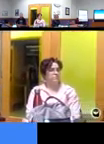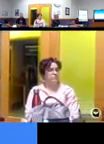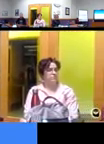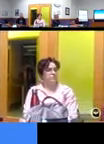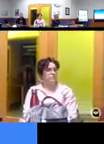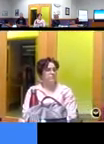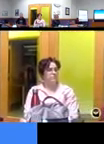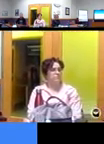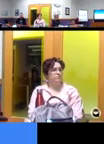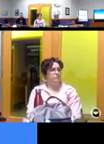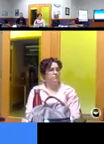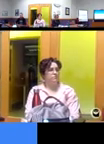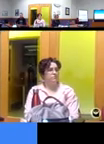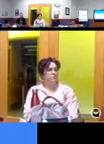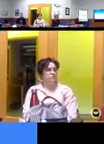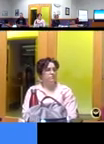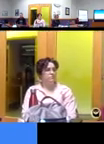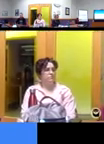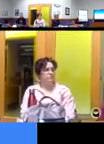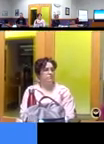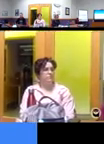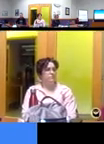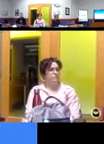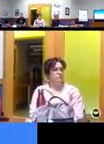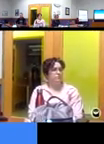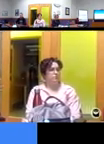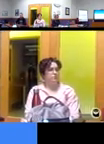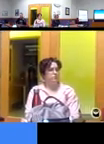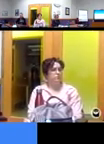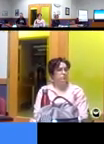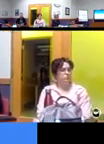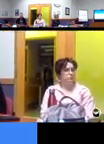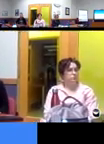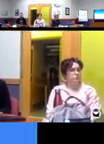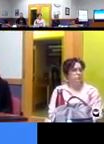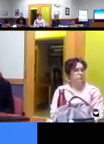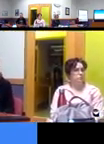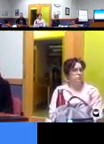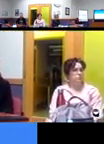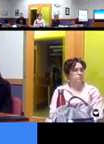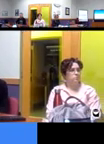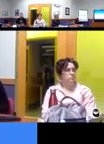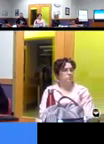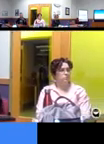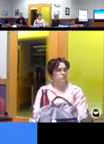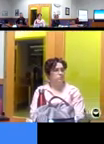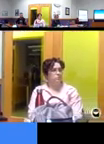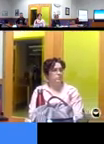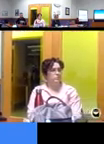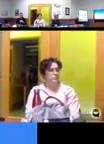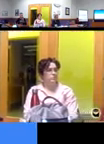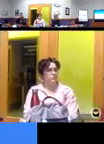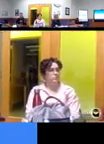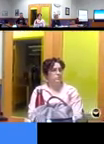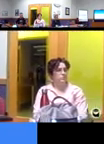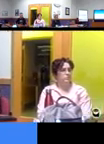do a large amount of education, what to expect either with your procedural or your medication abortion, and whether or not an ultrasound